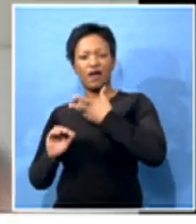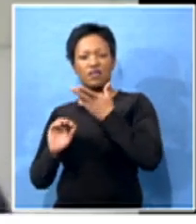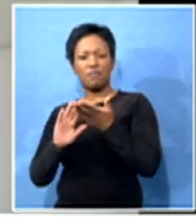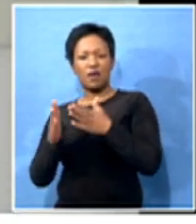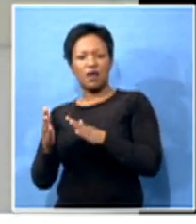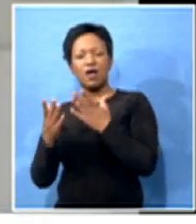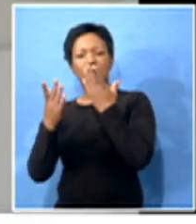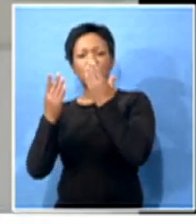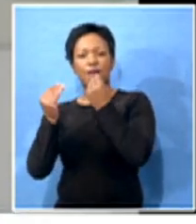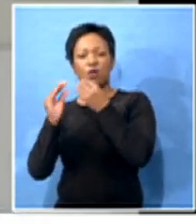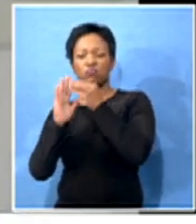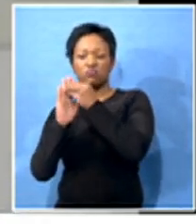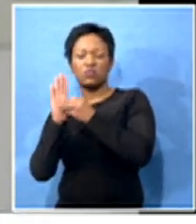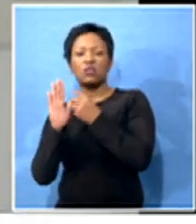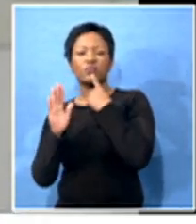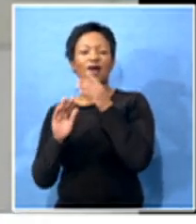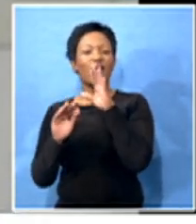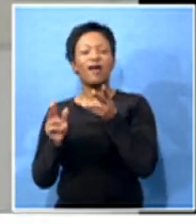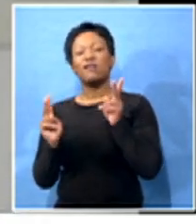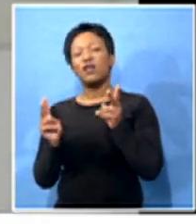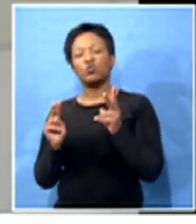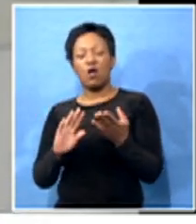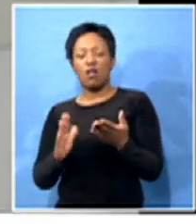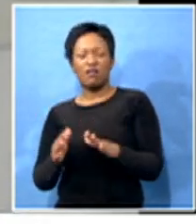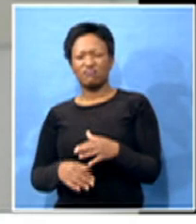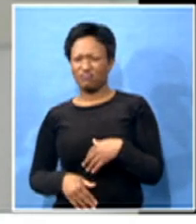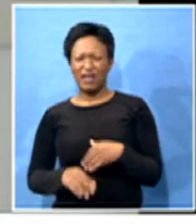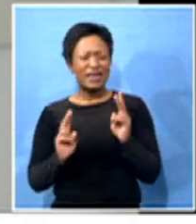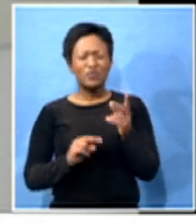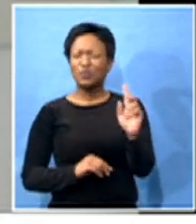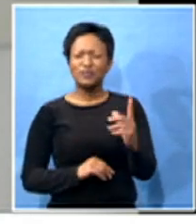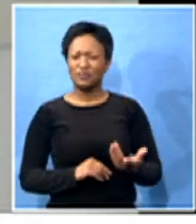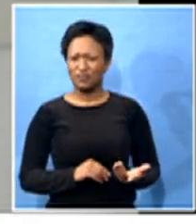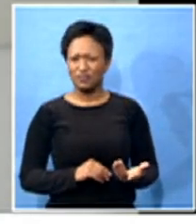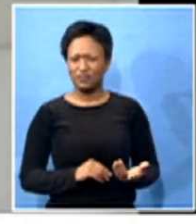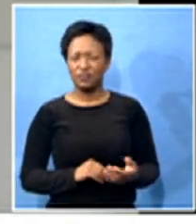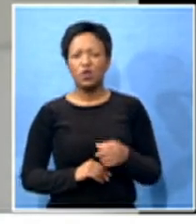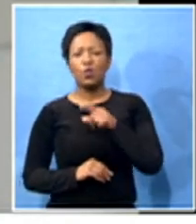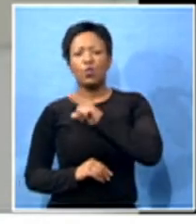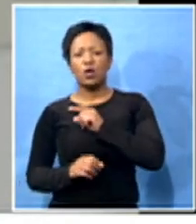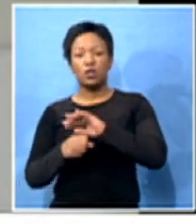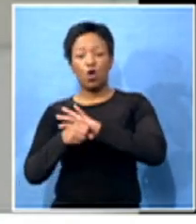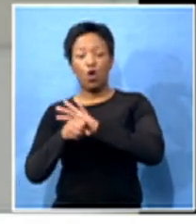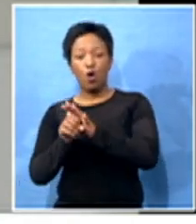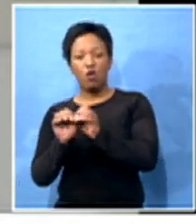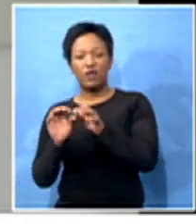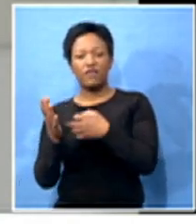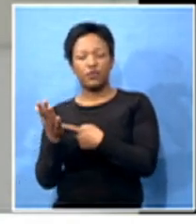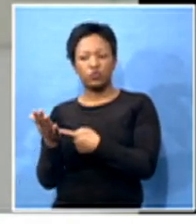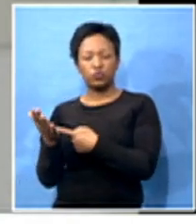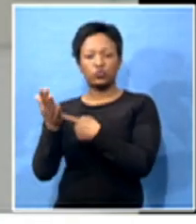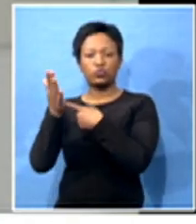be regarded as natural. Natural to what? So clearly what COVID has done, it is put this crisis, as you rightfully point